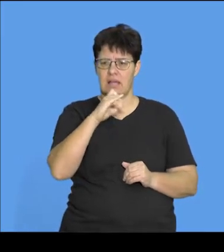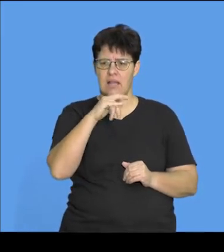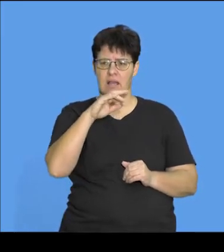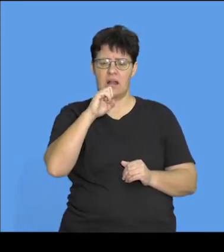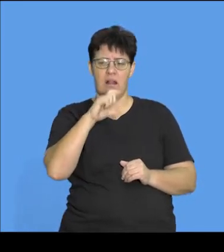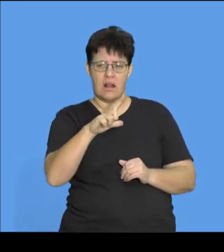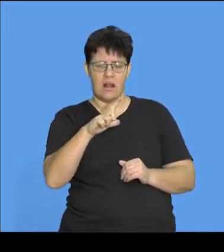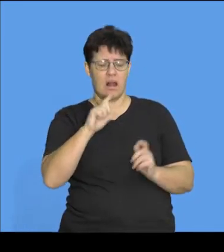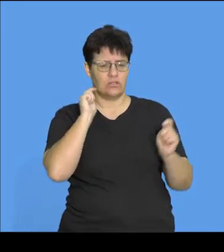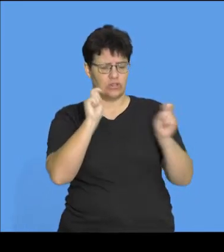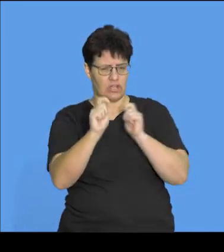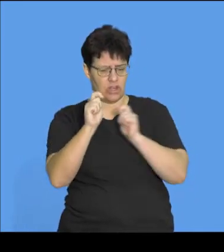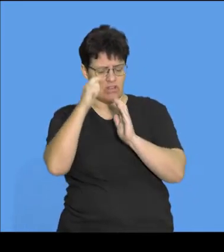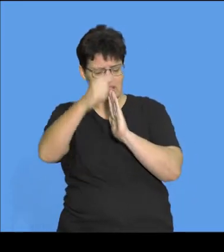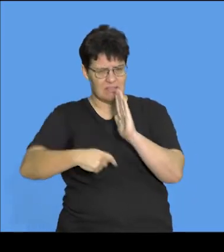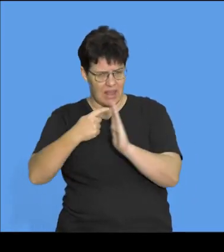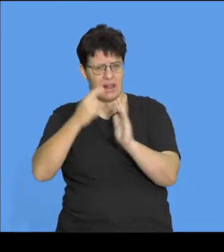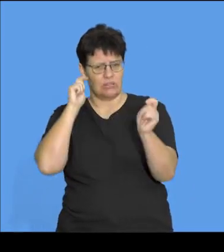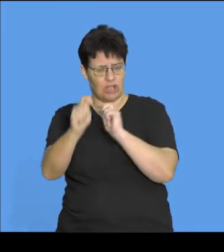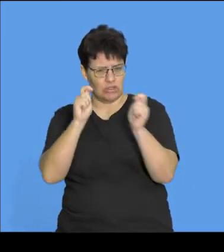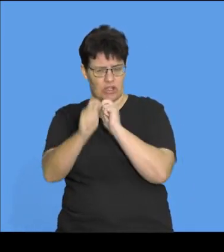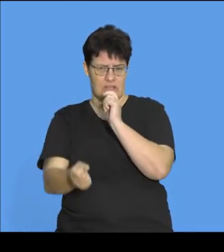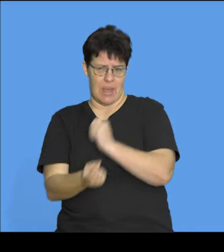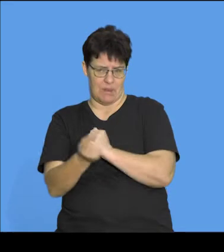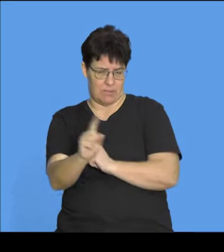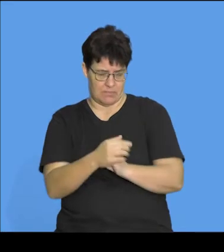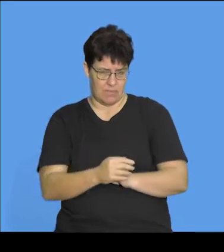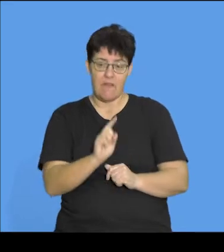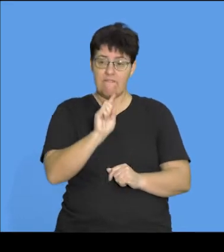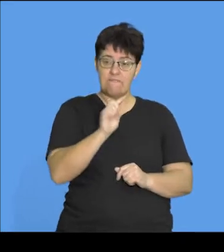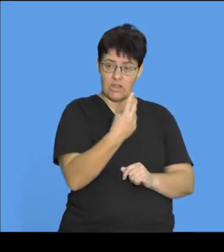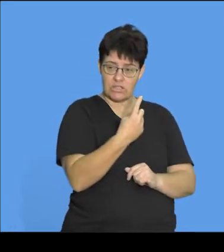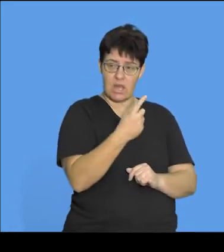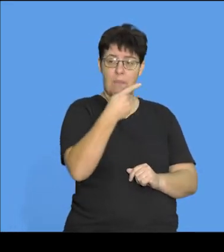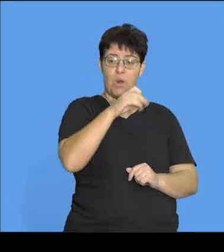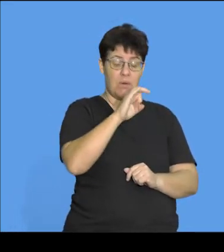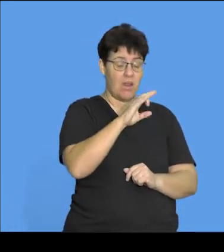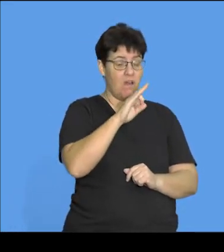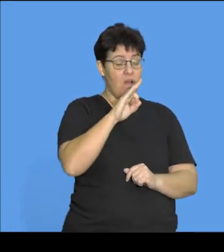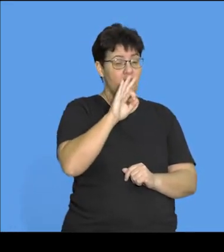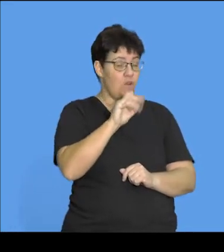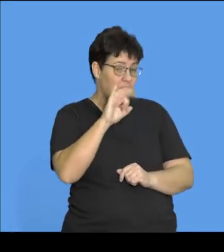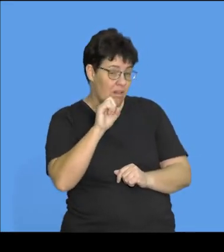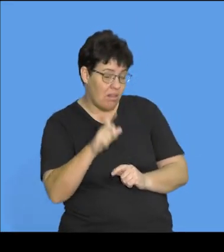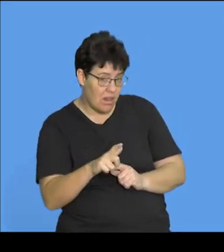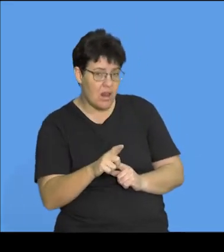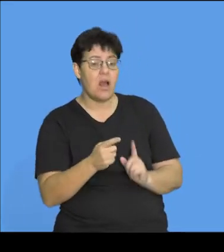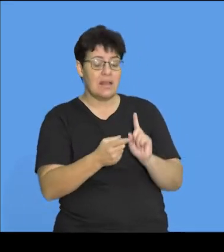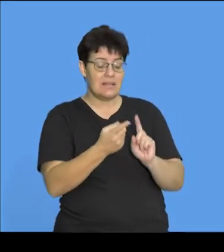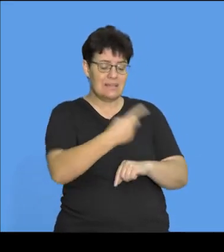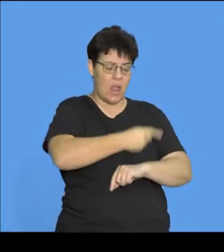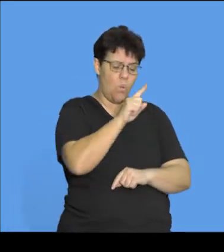Firstly, the development of the primary follicle into the mature Graafian follicle takes place between day 1 to day